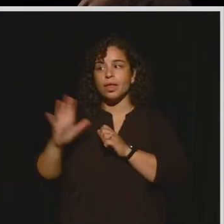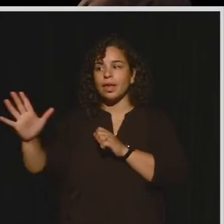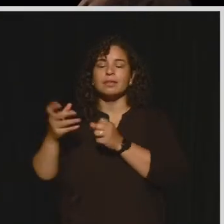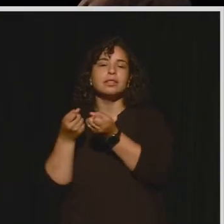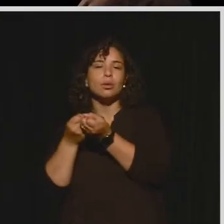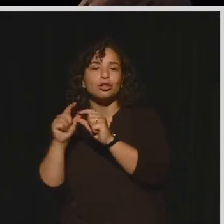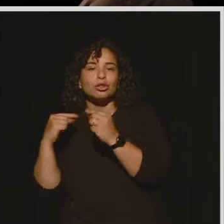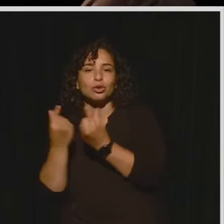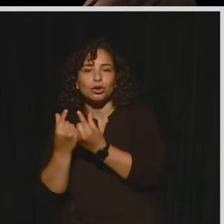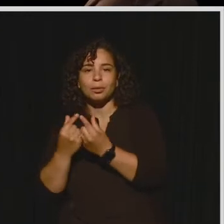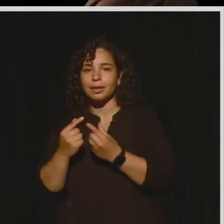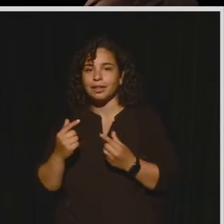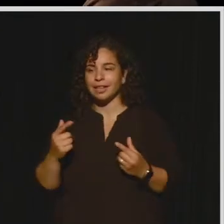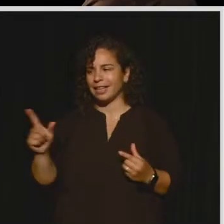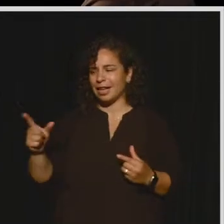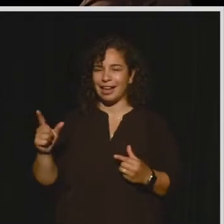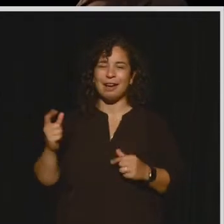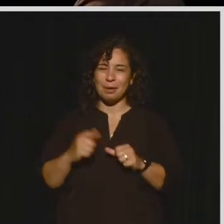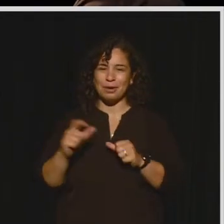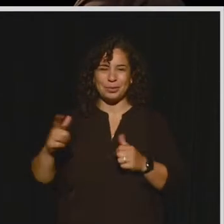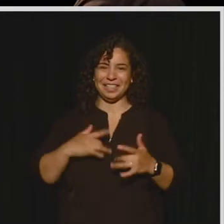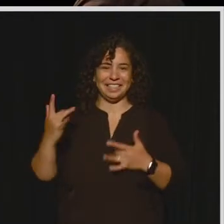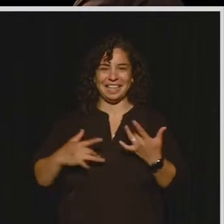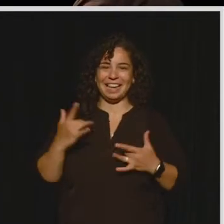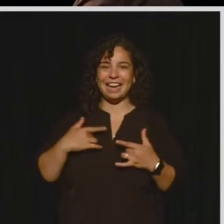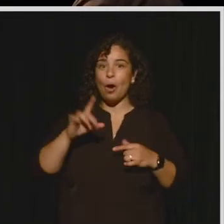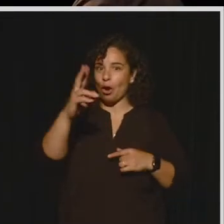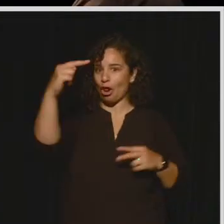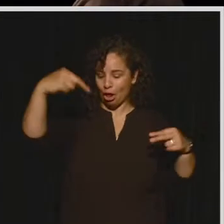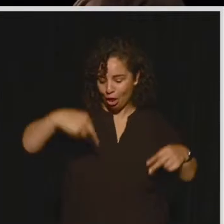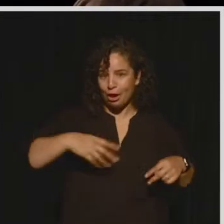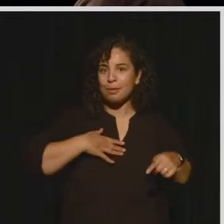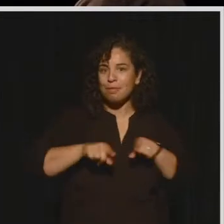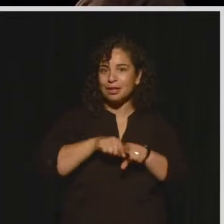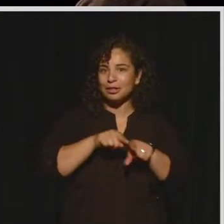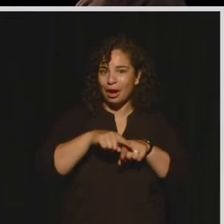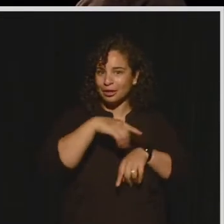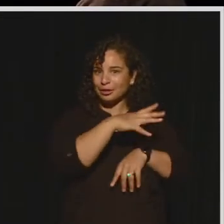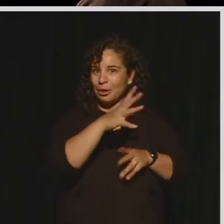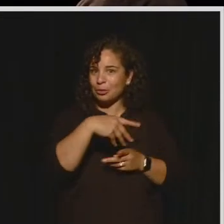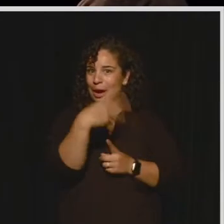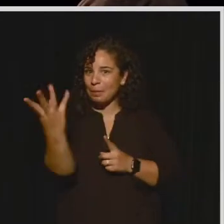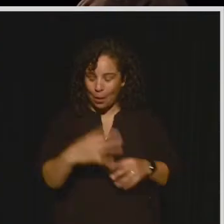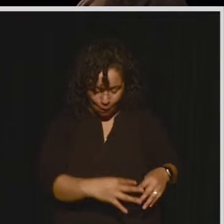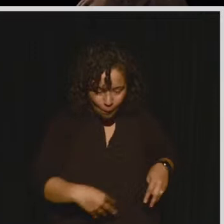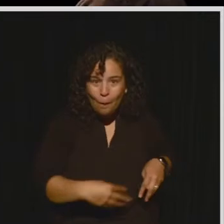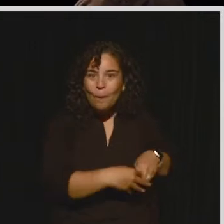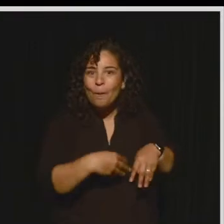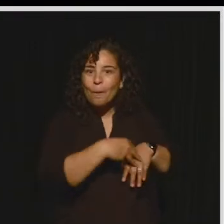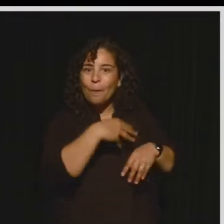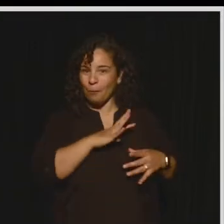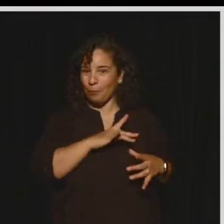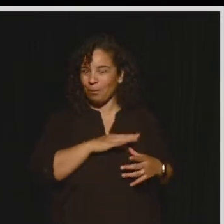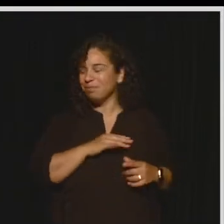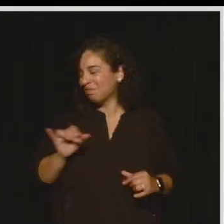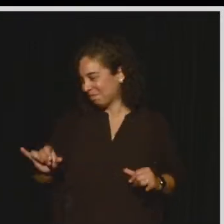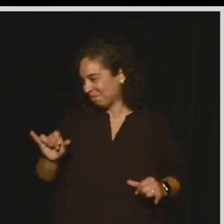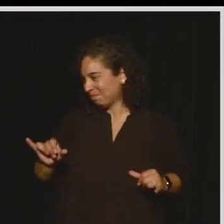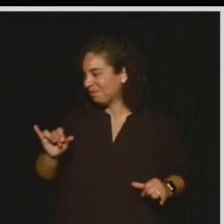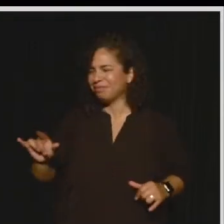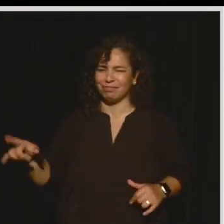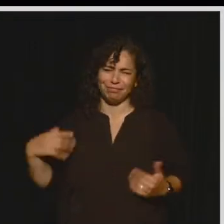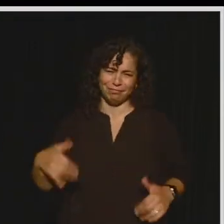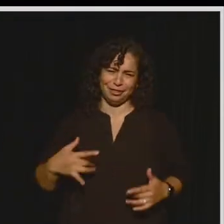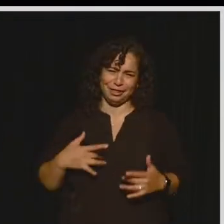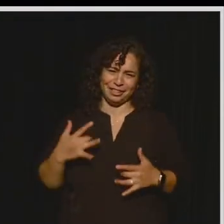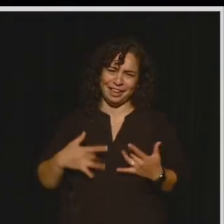bright. He was so excited. He was showing me his rainbow-colored socks. He was just so excited about this, and I handed him over